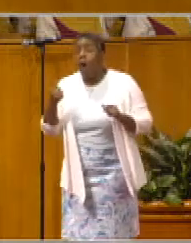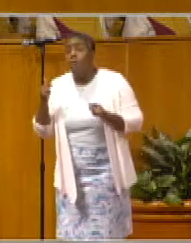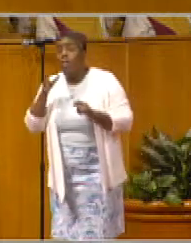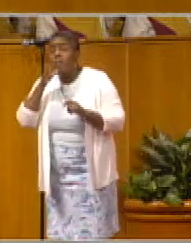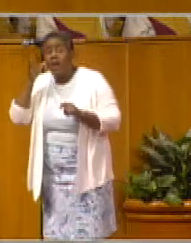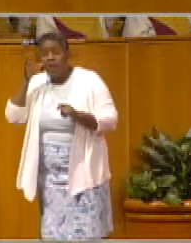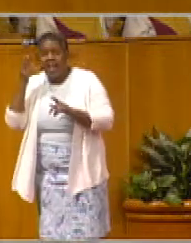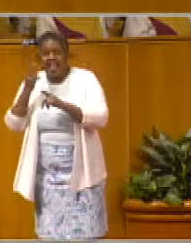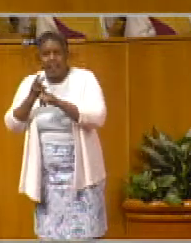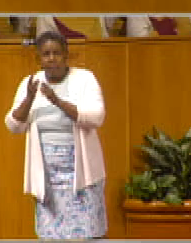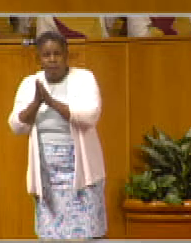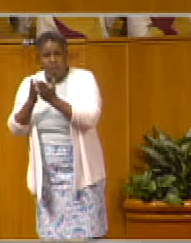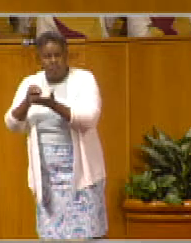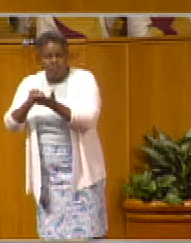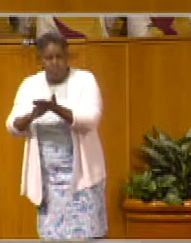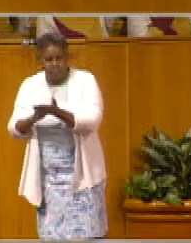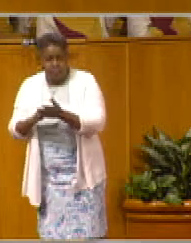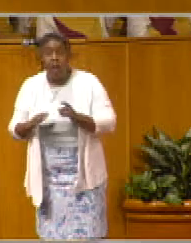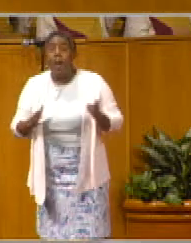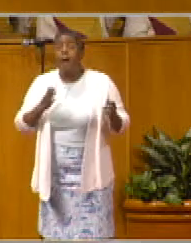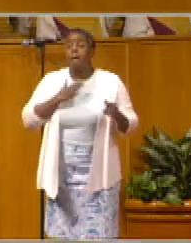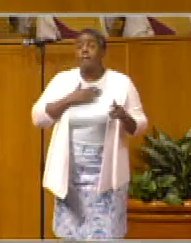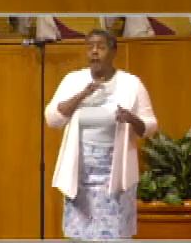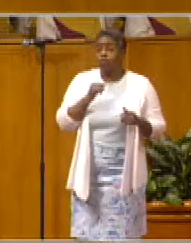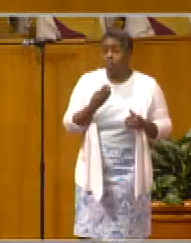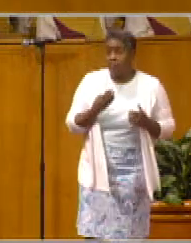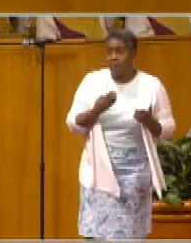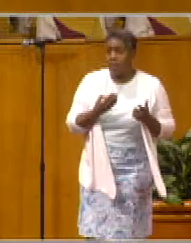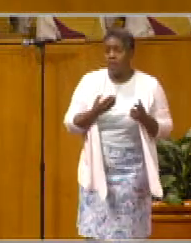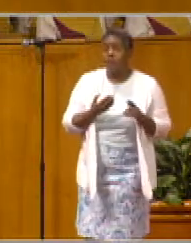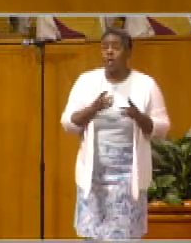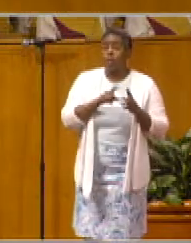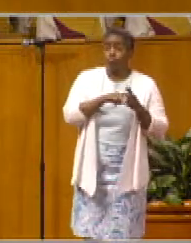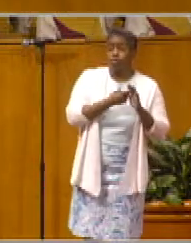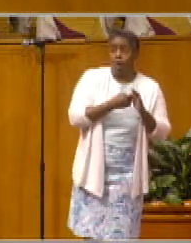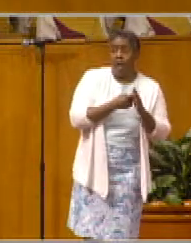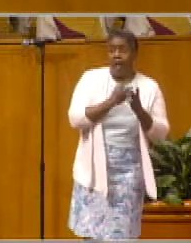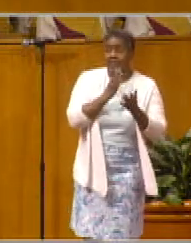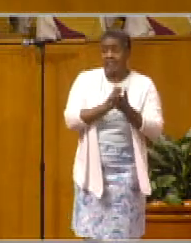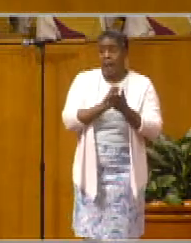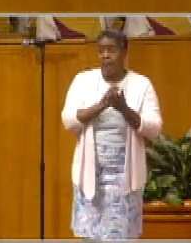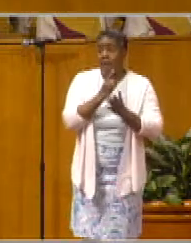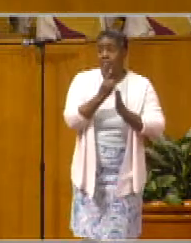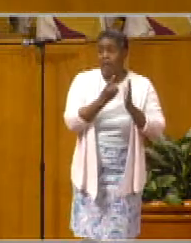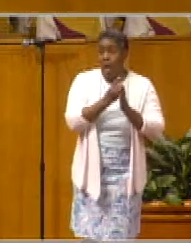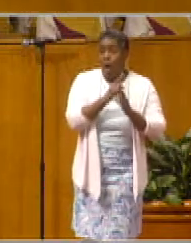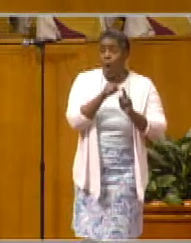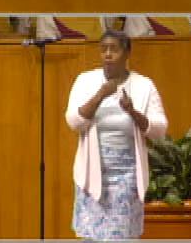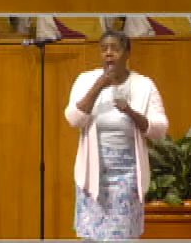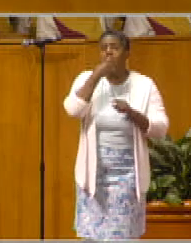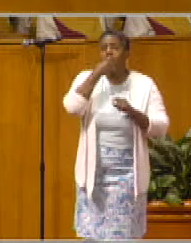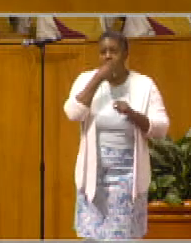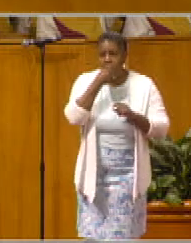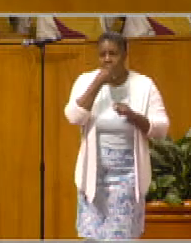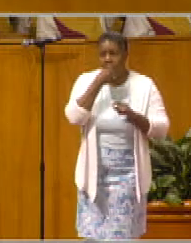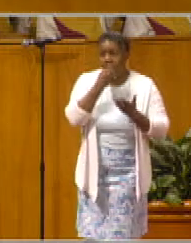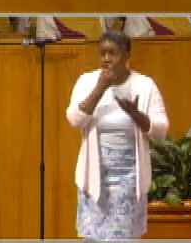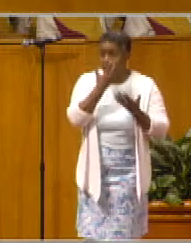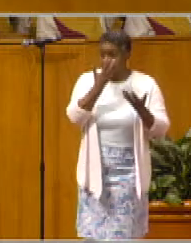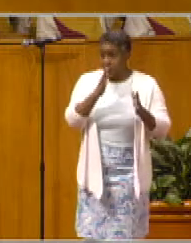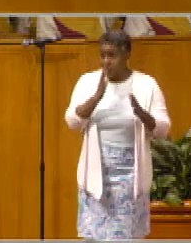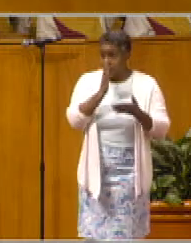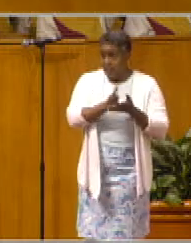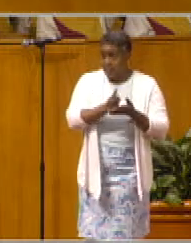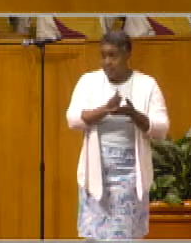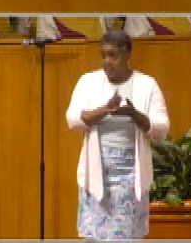parent keeps the book. My job is to start and stop the clock when the referee blows the whistle and to put